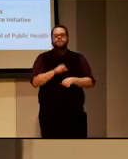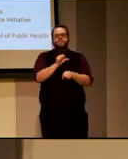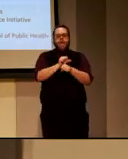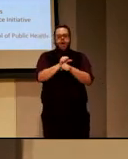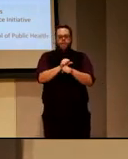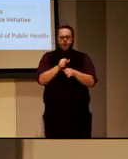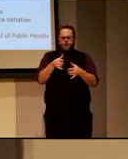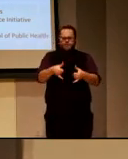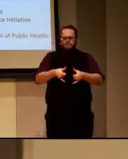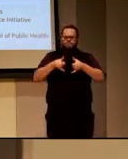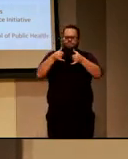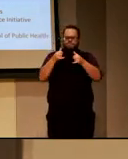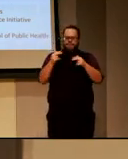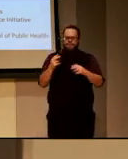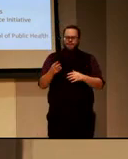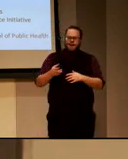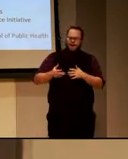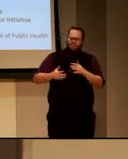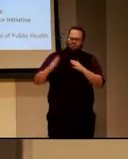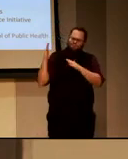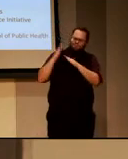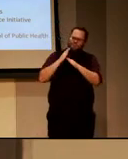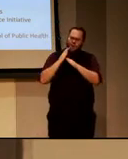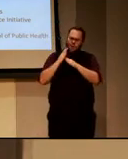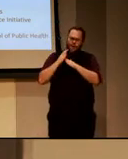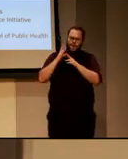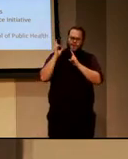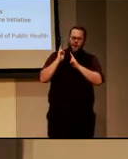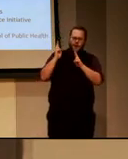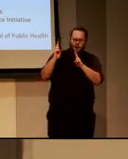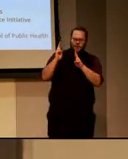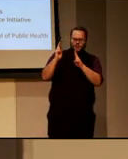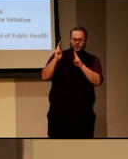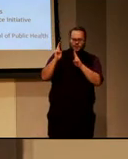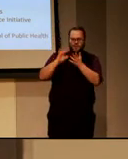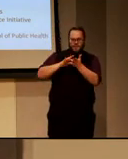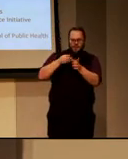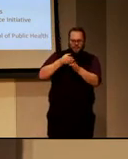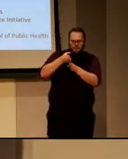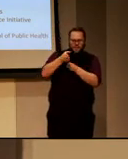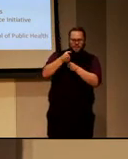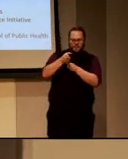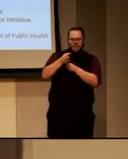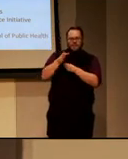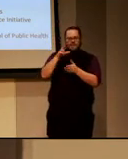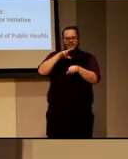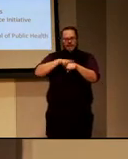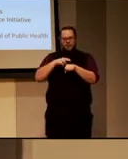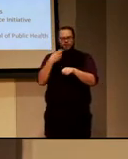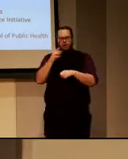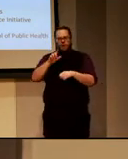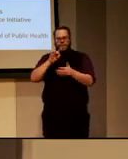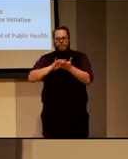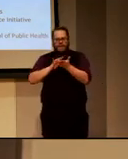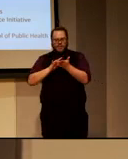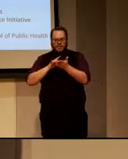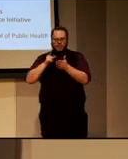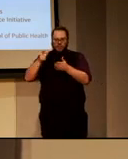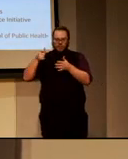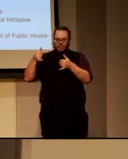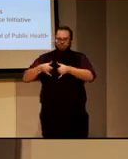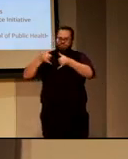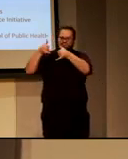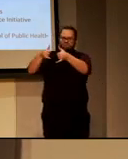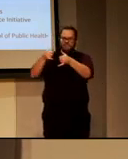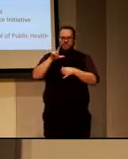of the highest honors in the medical field, election to the National Academy of Medicine in 2021. In addition to